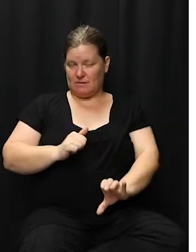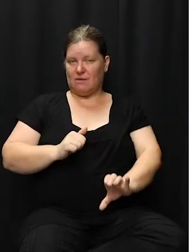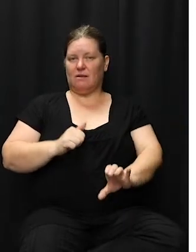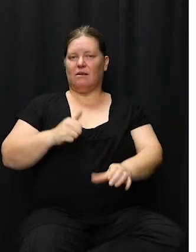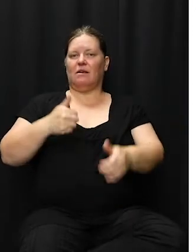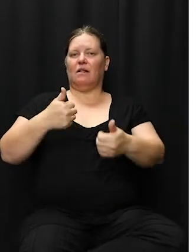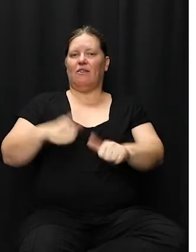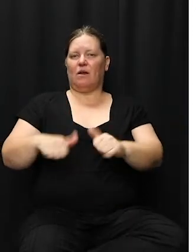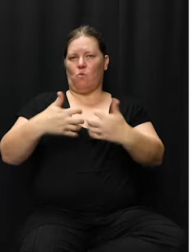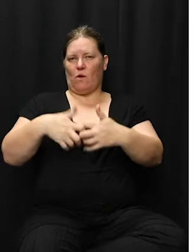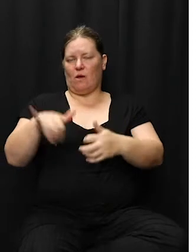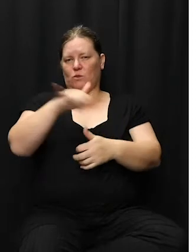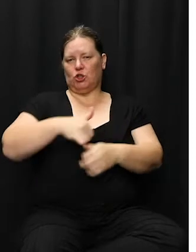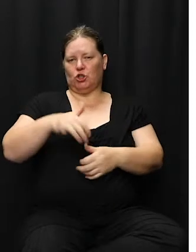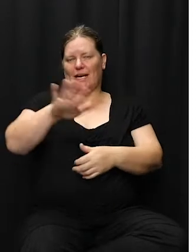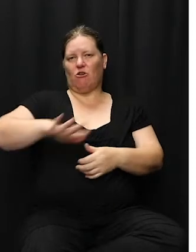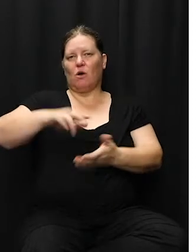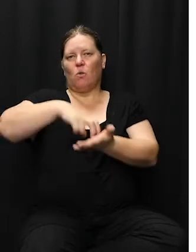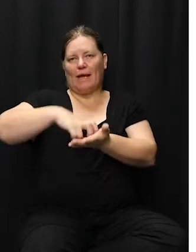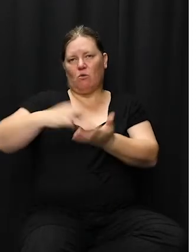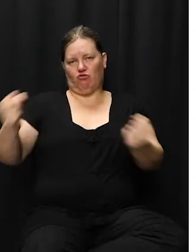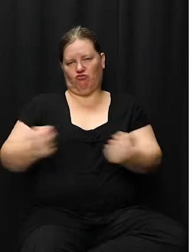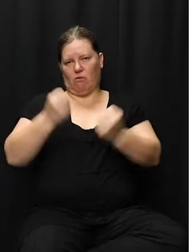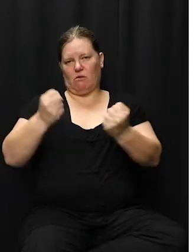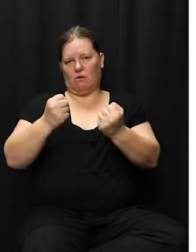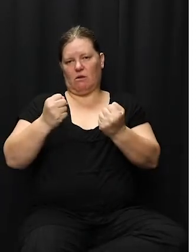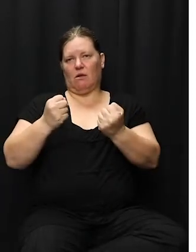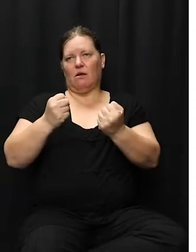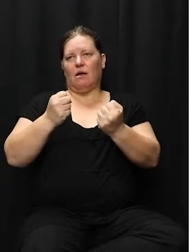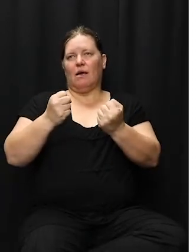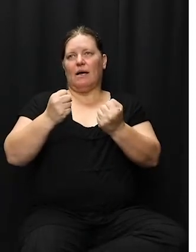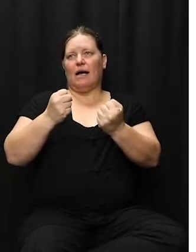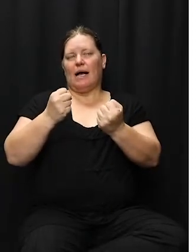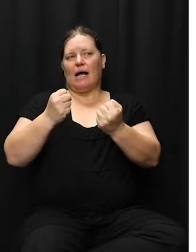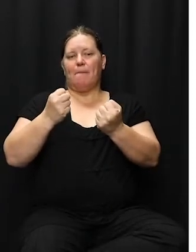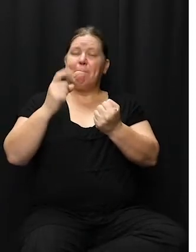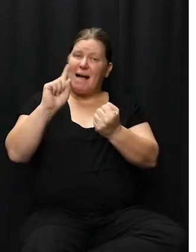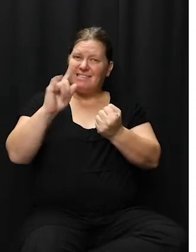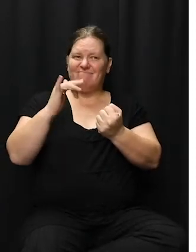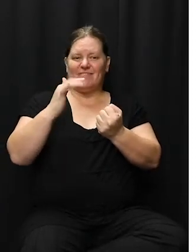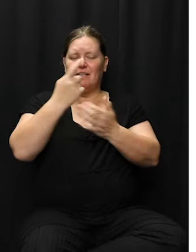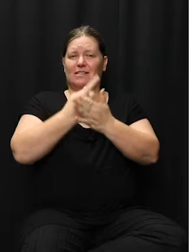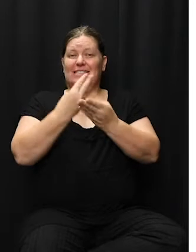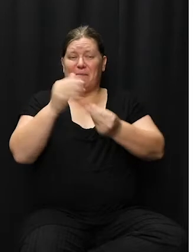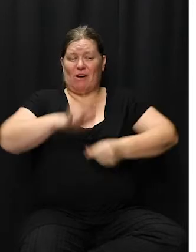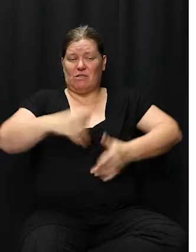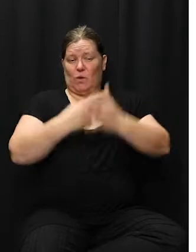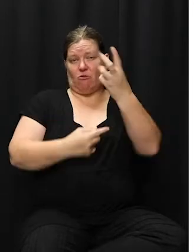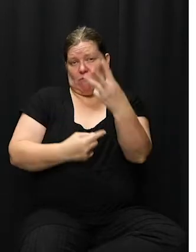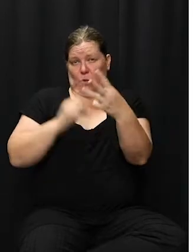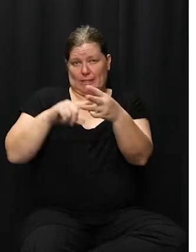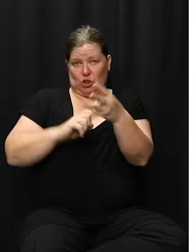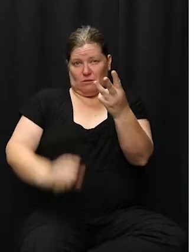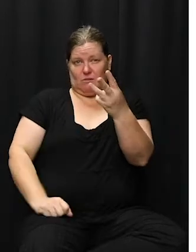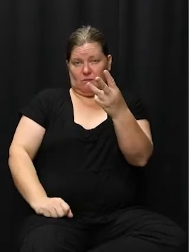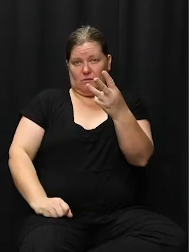wrong. And it'll say, these are the questions about that area of grammar or that area of grammar to match it up. So you can work out which areas are weak or strong for